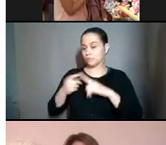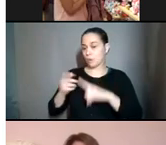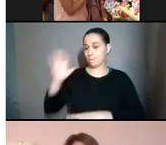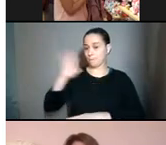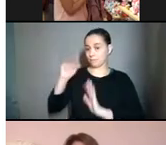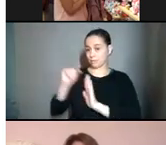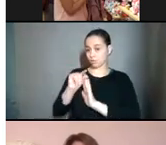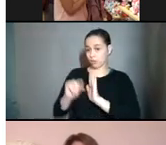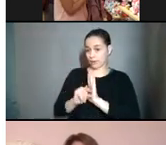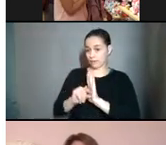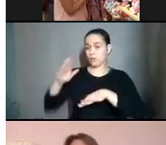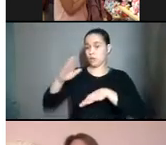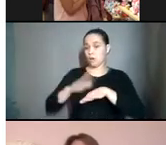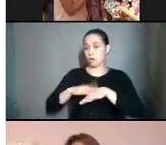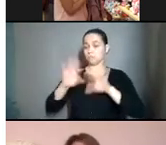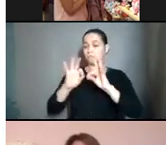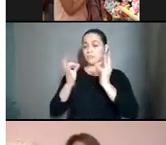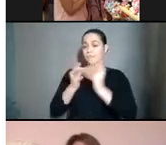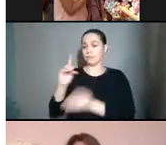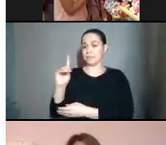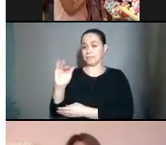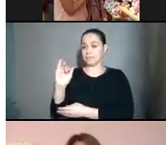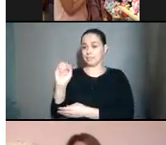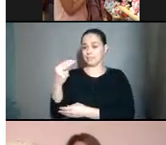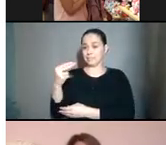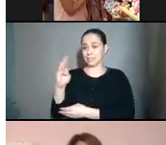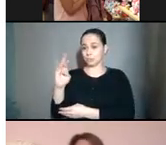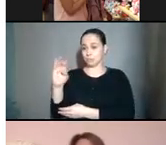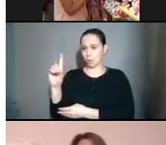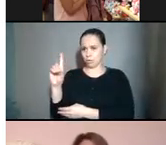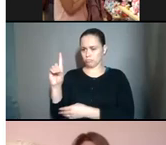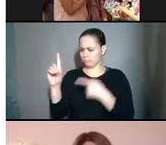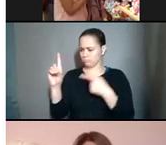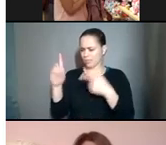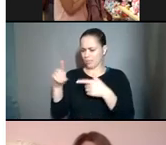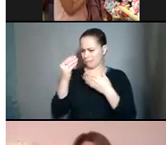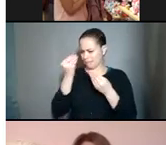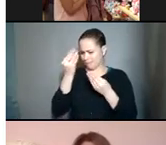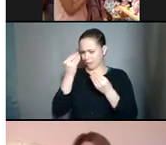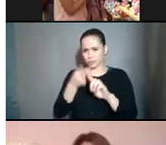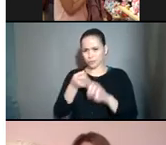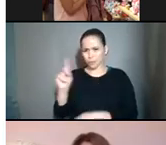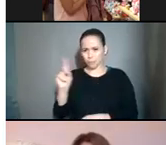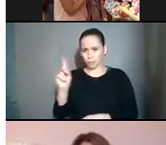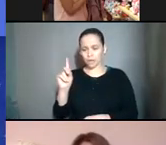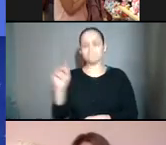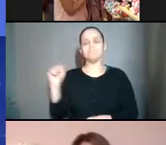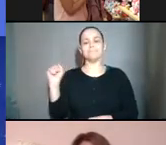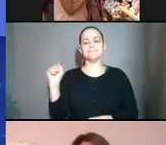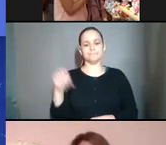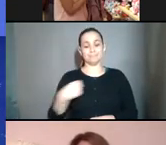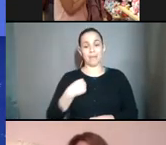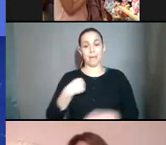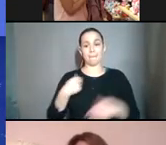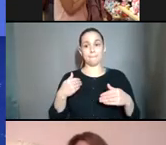on the family dashboard. Where is this data taken from? Yes, so I'm going to go ahead and go back